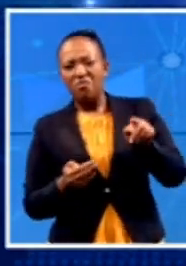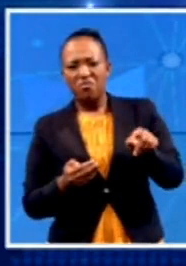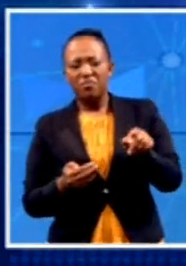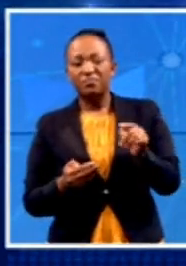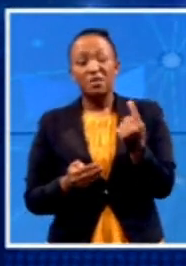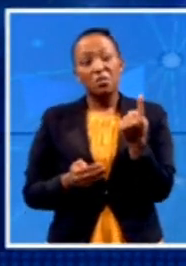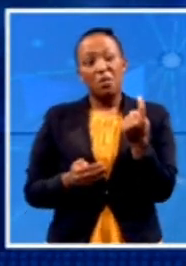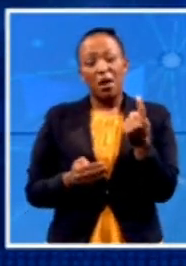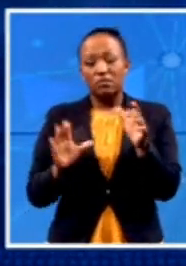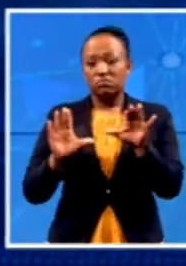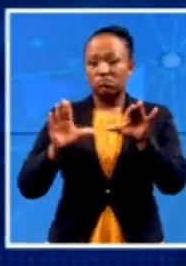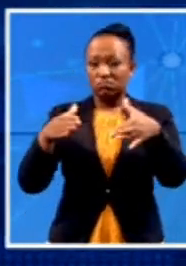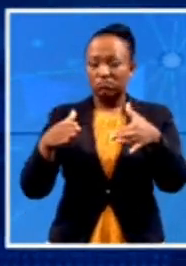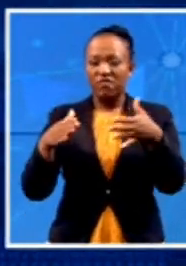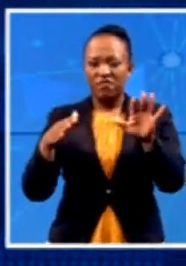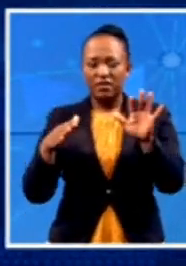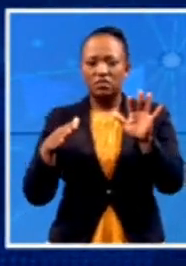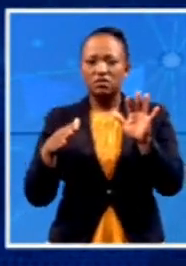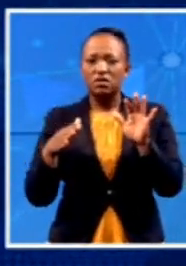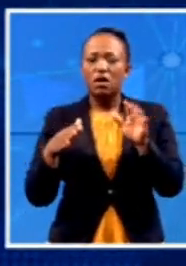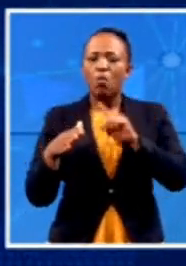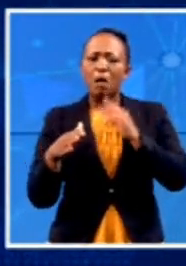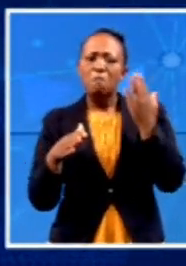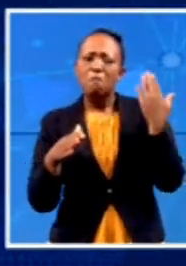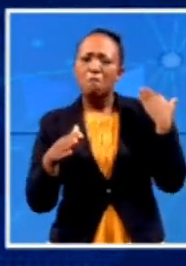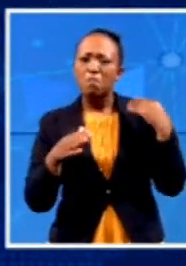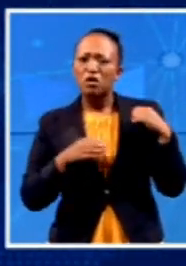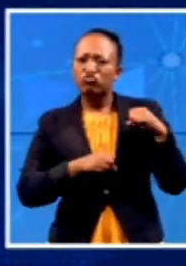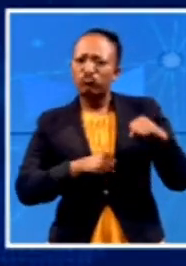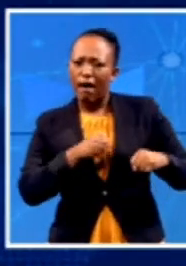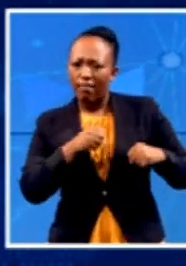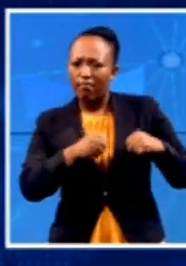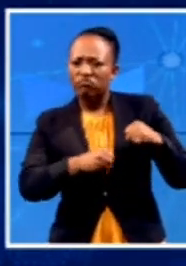armed struggle, which threatened the